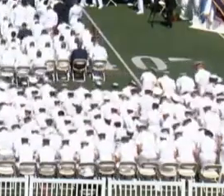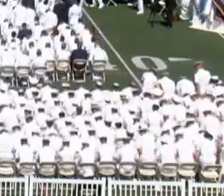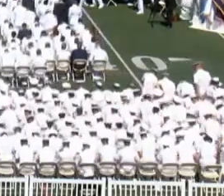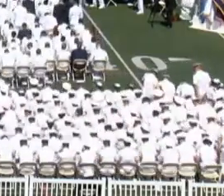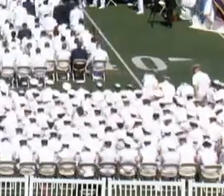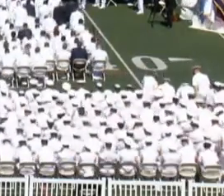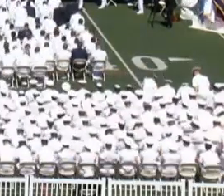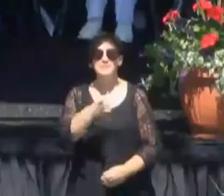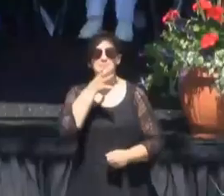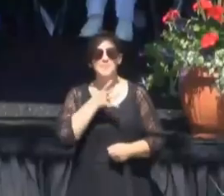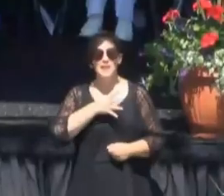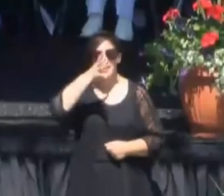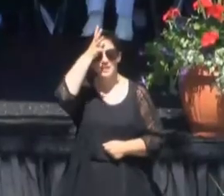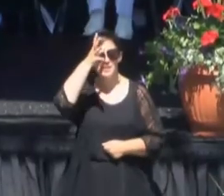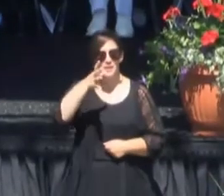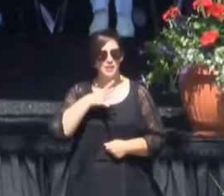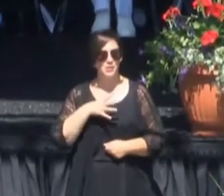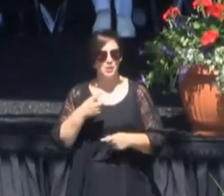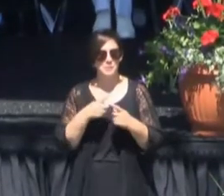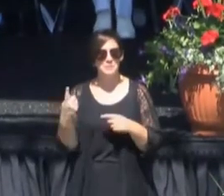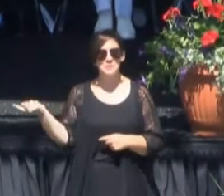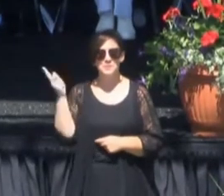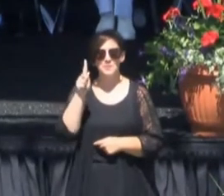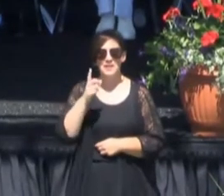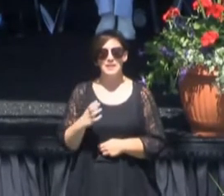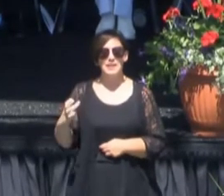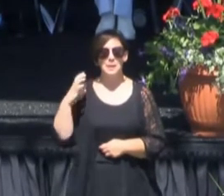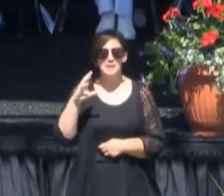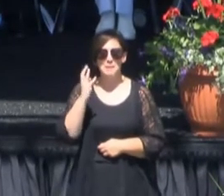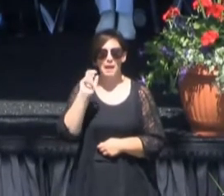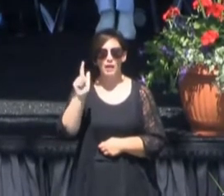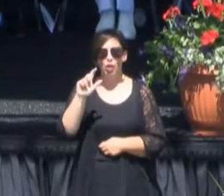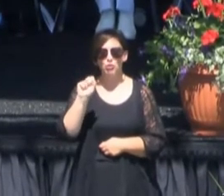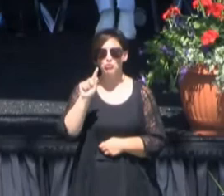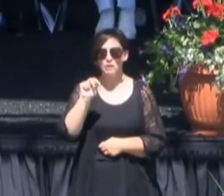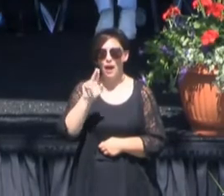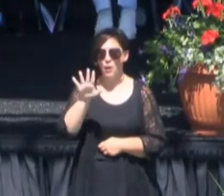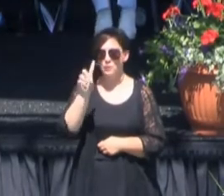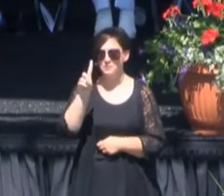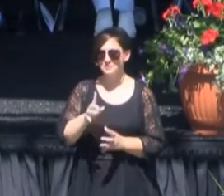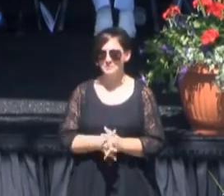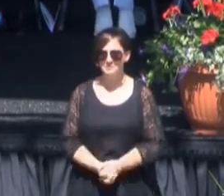Ladies and gentlemen, the Commandant of Midshipmen, Captain Michael Stroud.